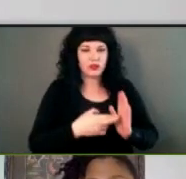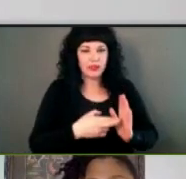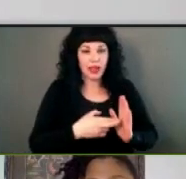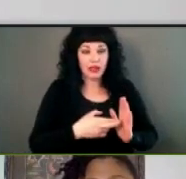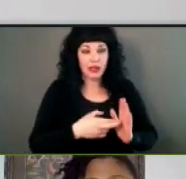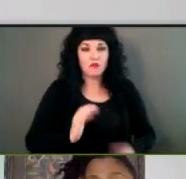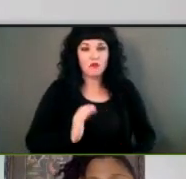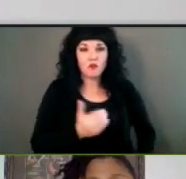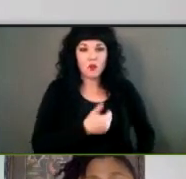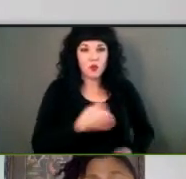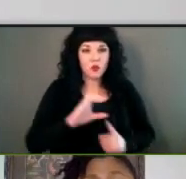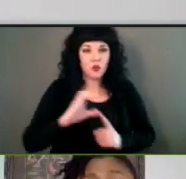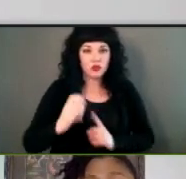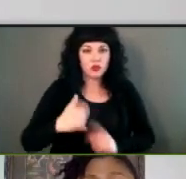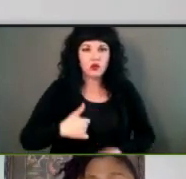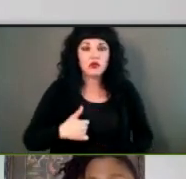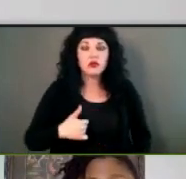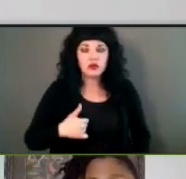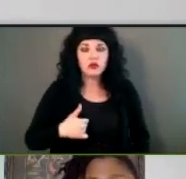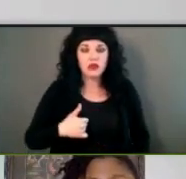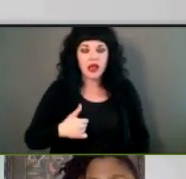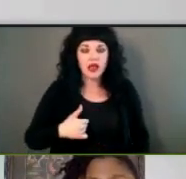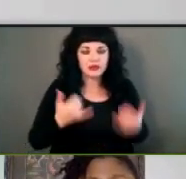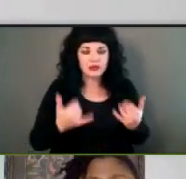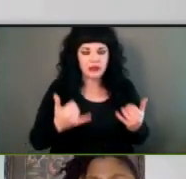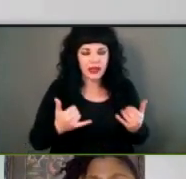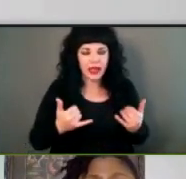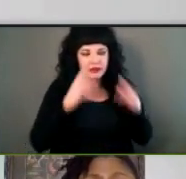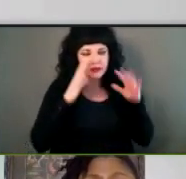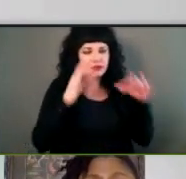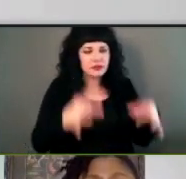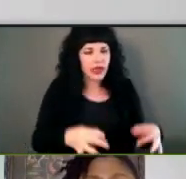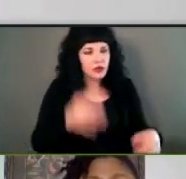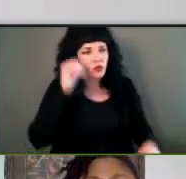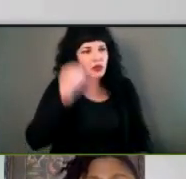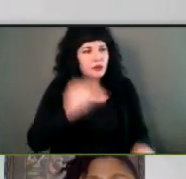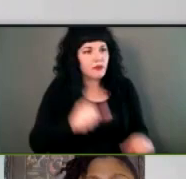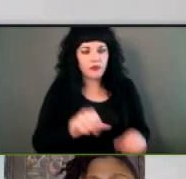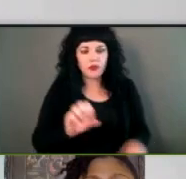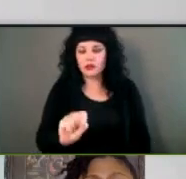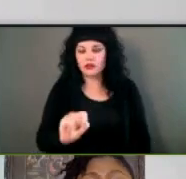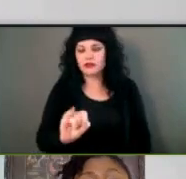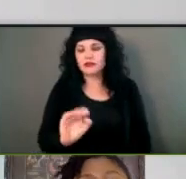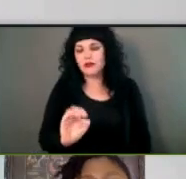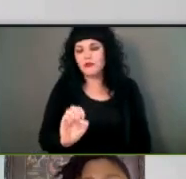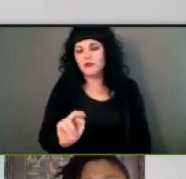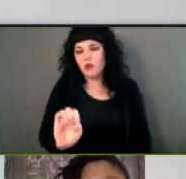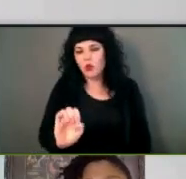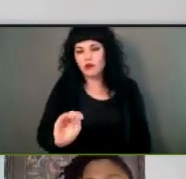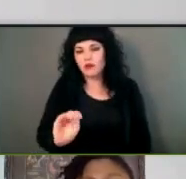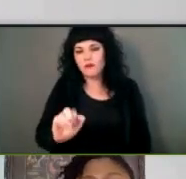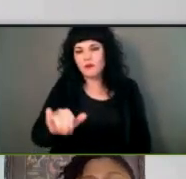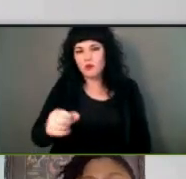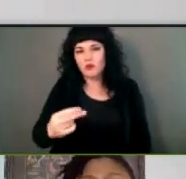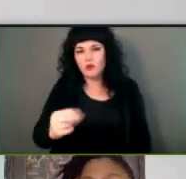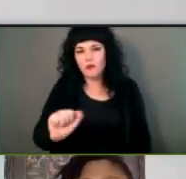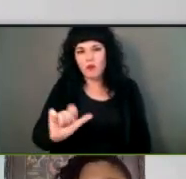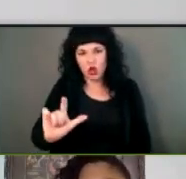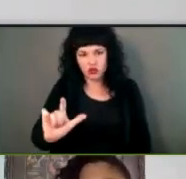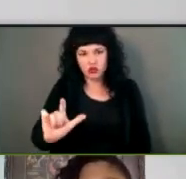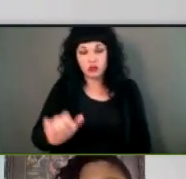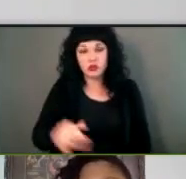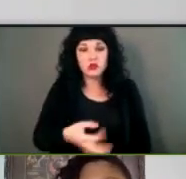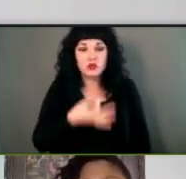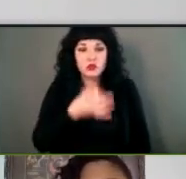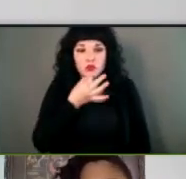to remember today Simone Marshall. Shortly, we will hear from some of our own allies, which will ground